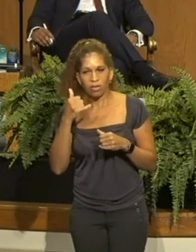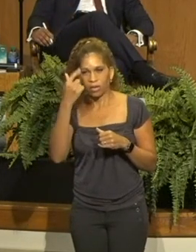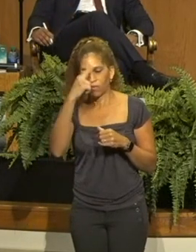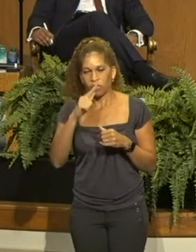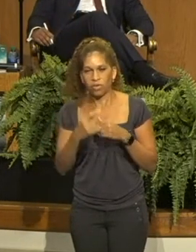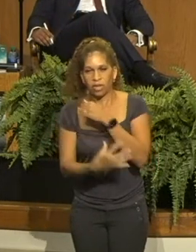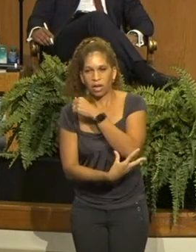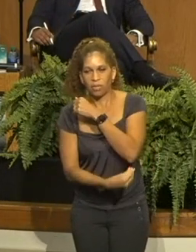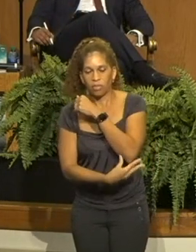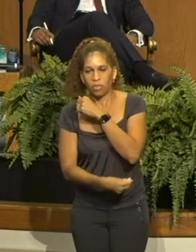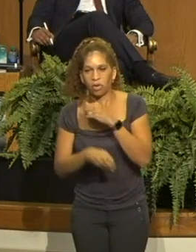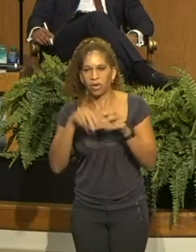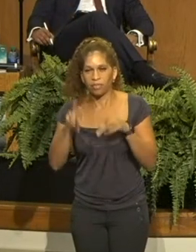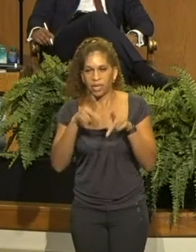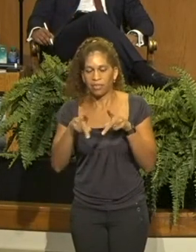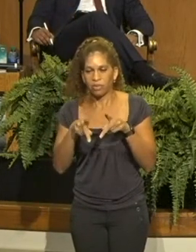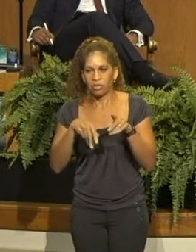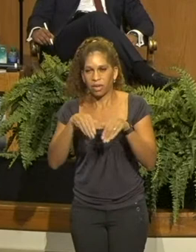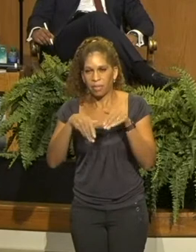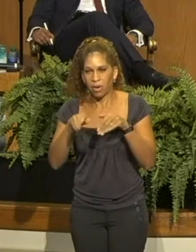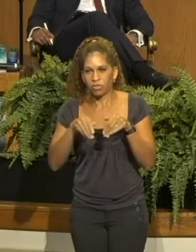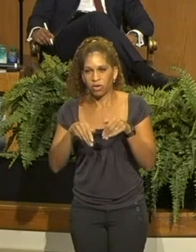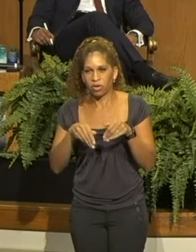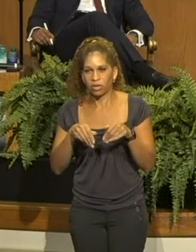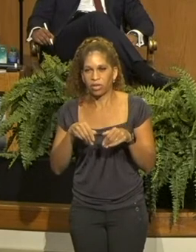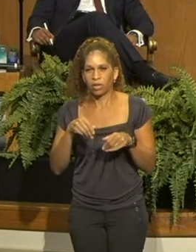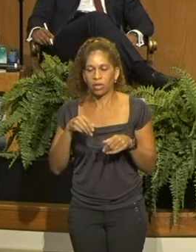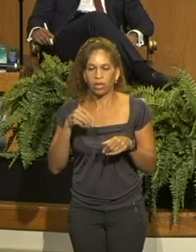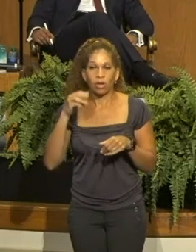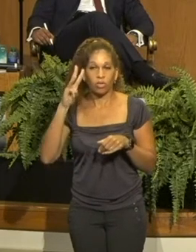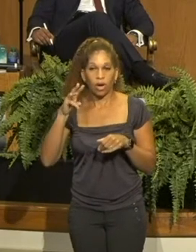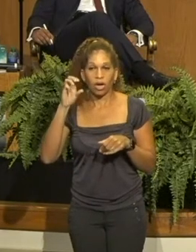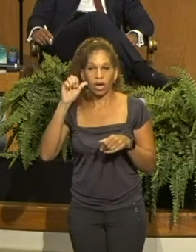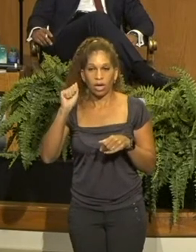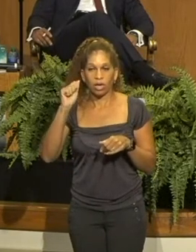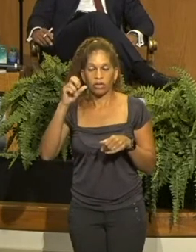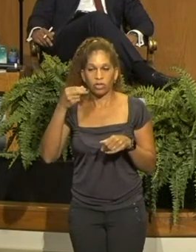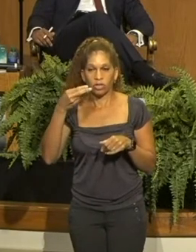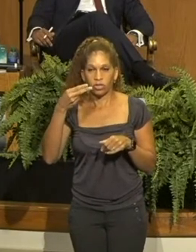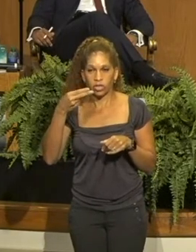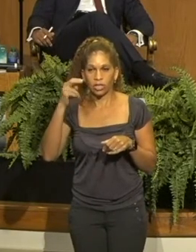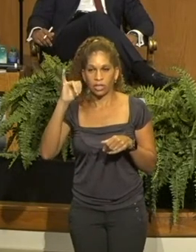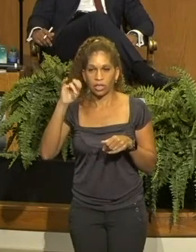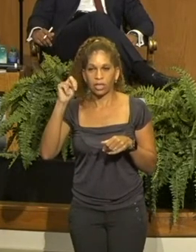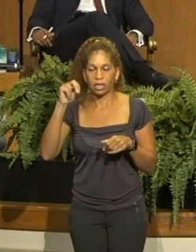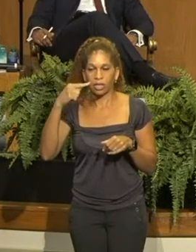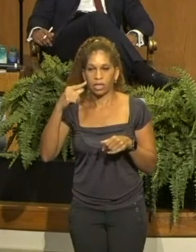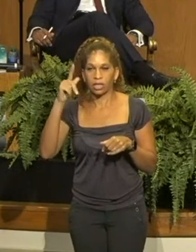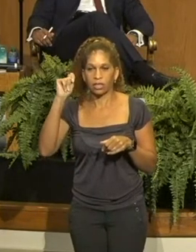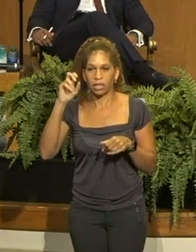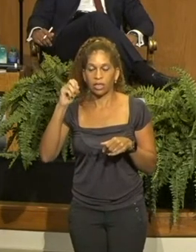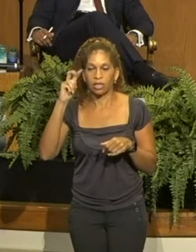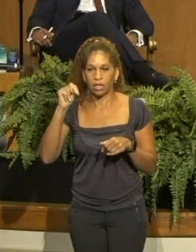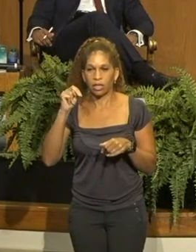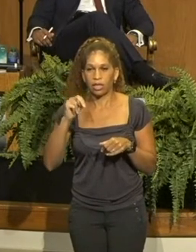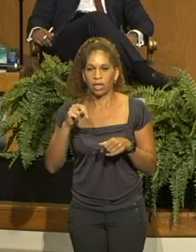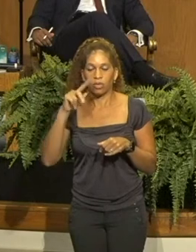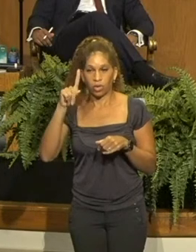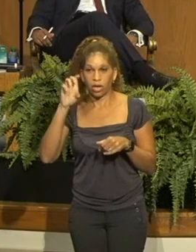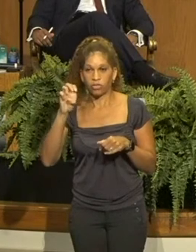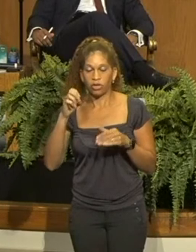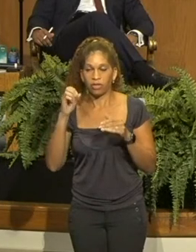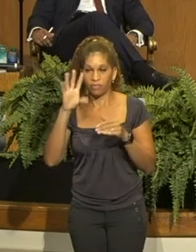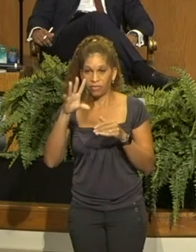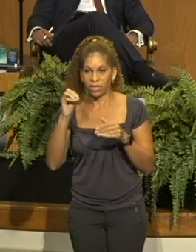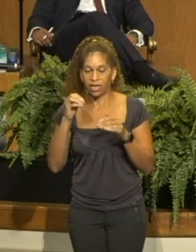Moral March on Washington and to the polls. And more than 150,000 people showed up, and